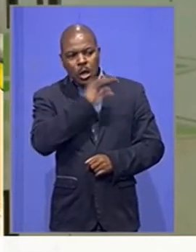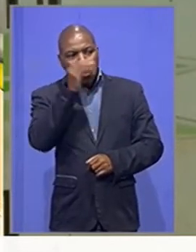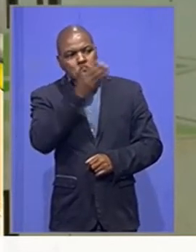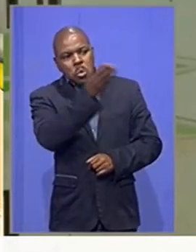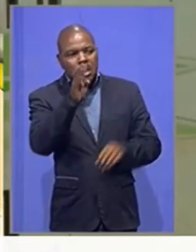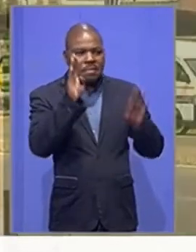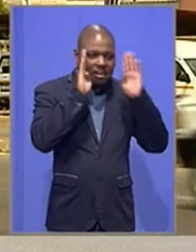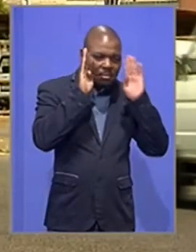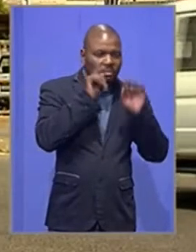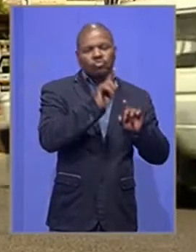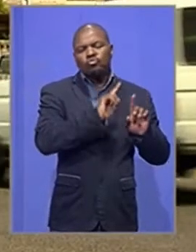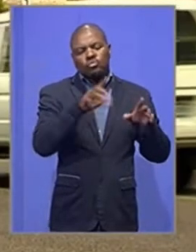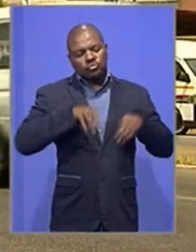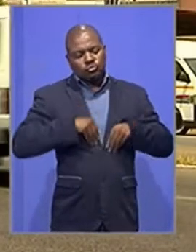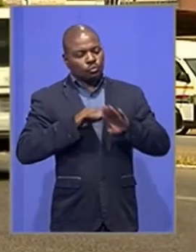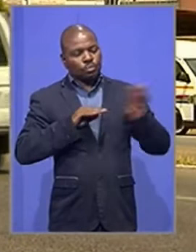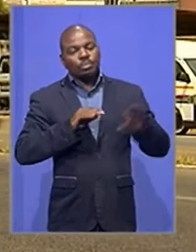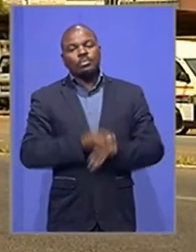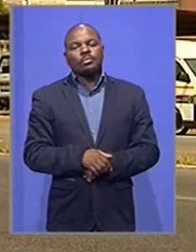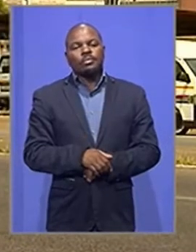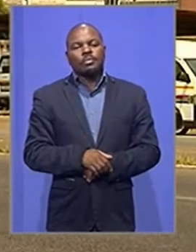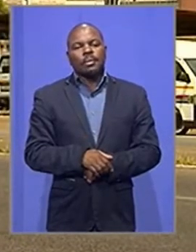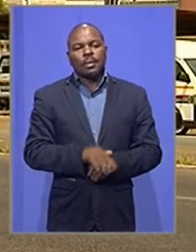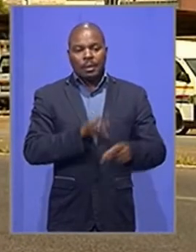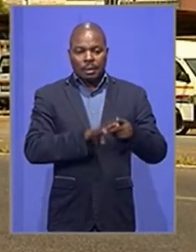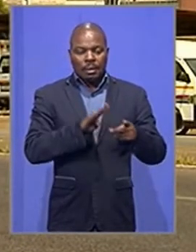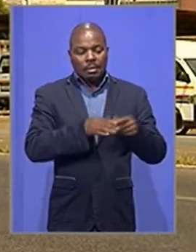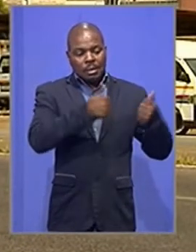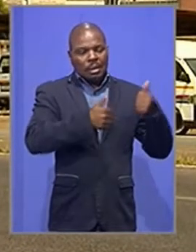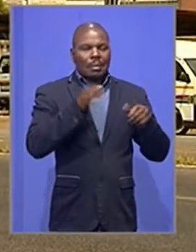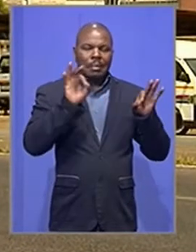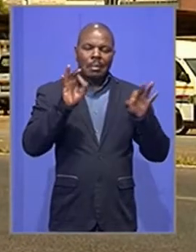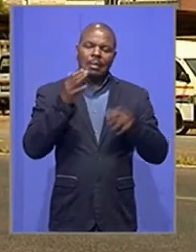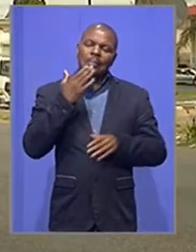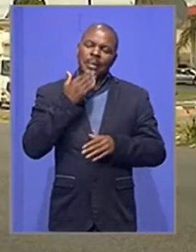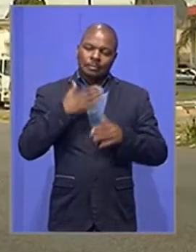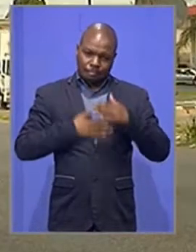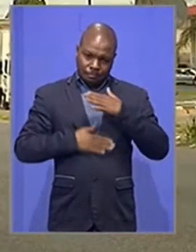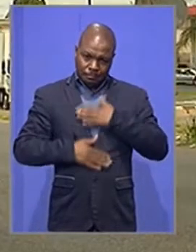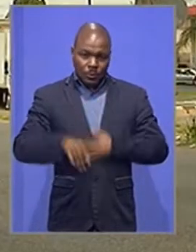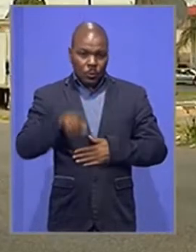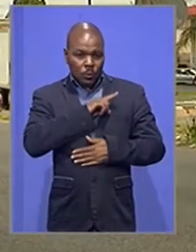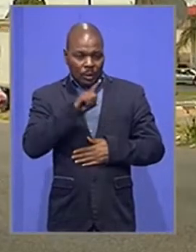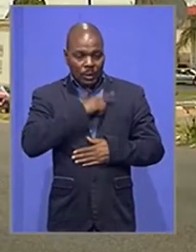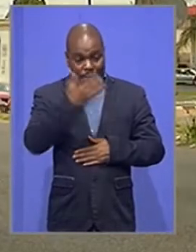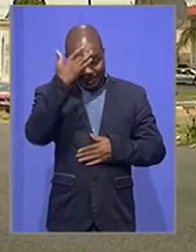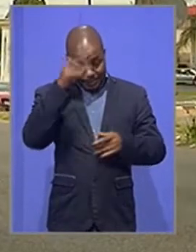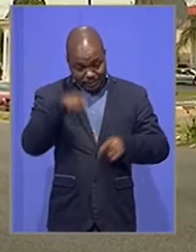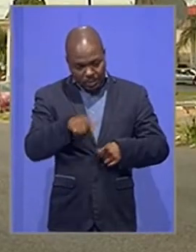social media. Bothati bo ikwetse gore go ritibadiwe maikutlo ka gonne typhoid e